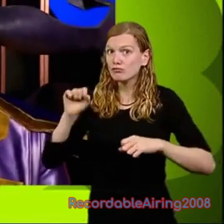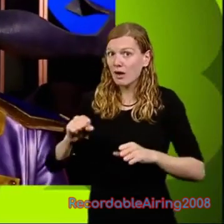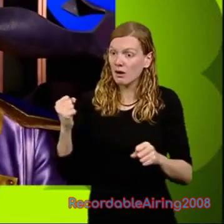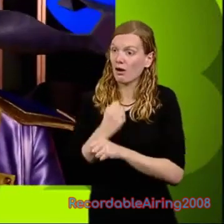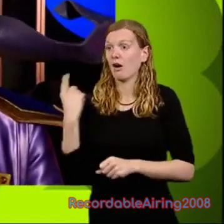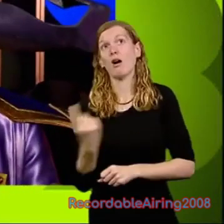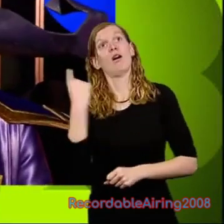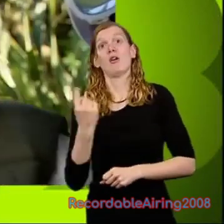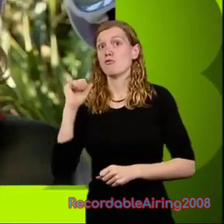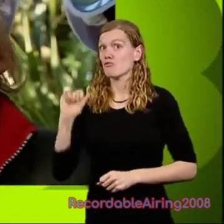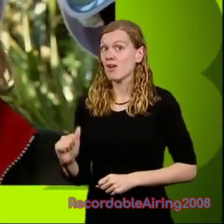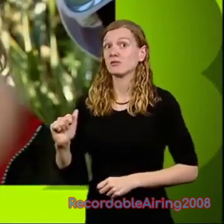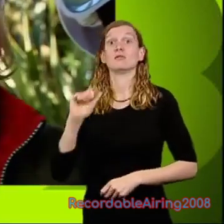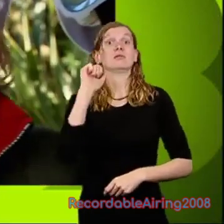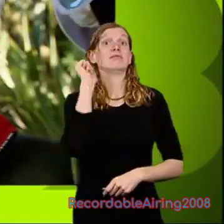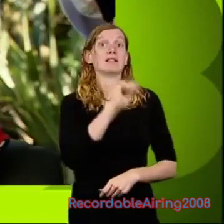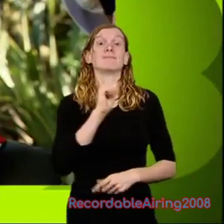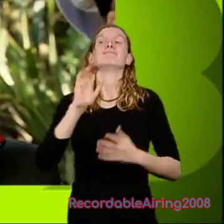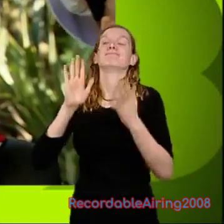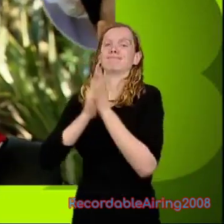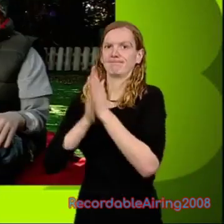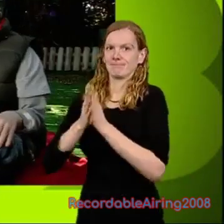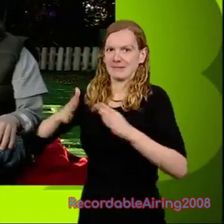Okay, mission accepted.